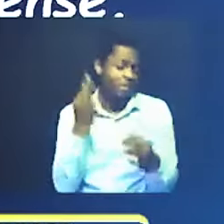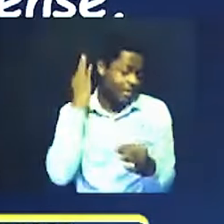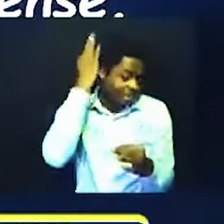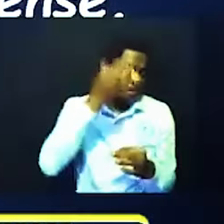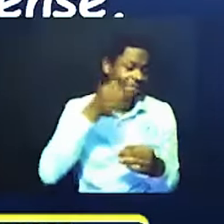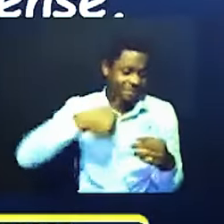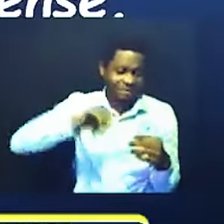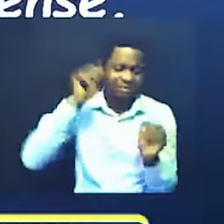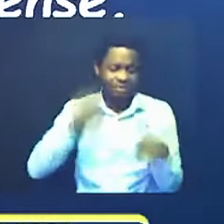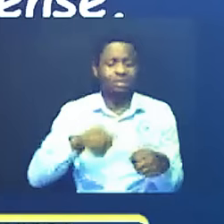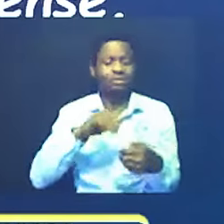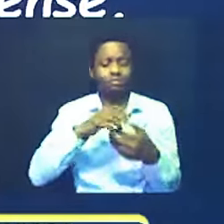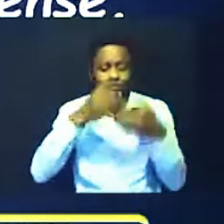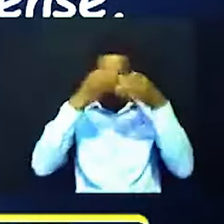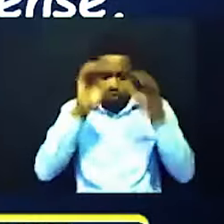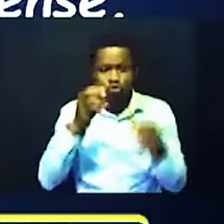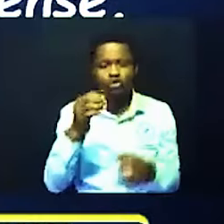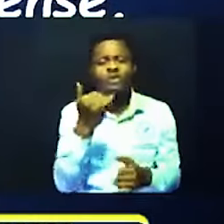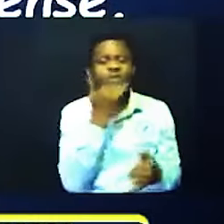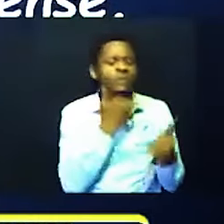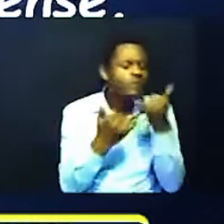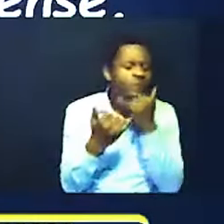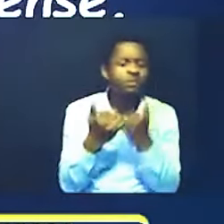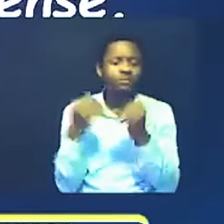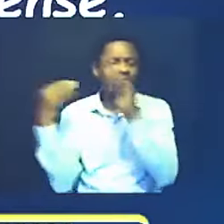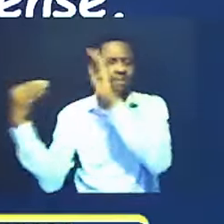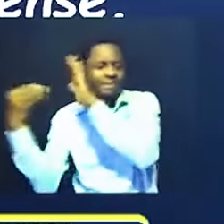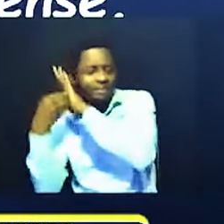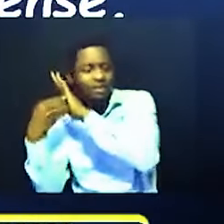offense offending